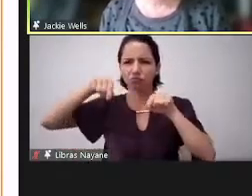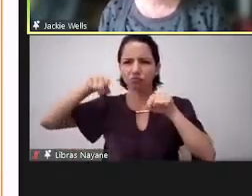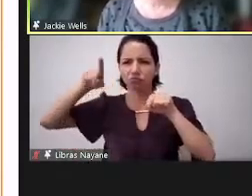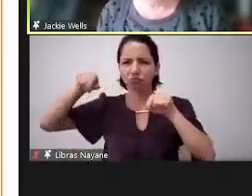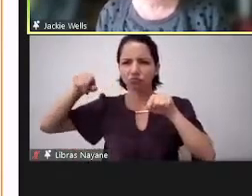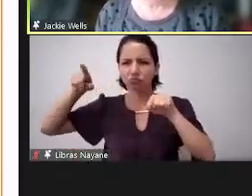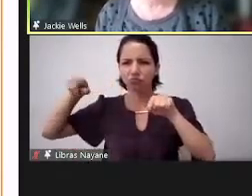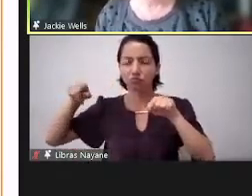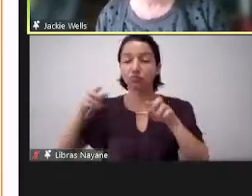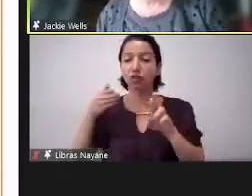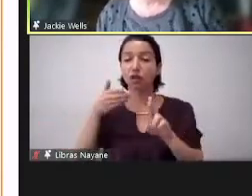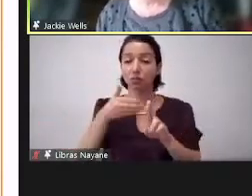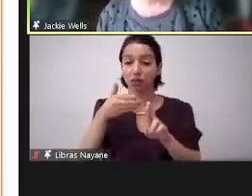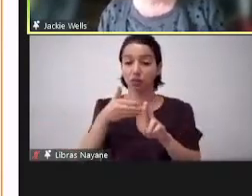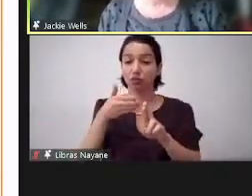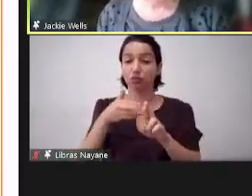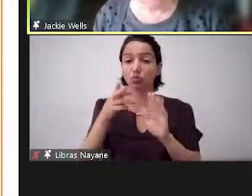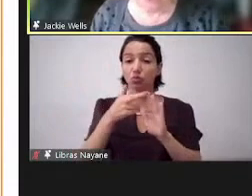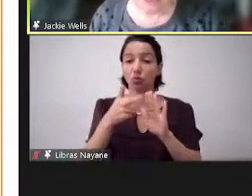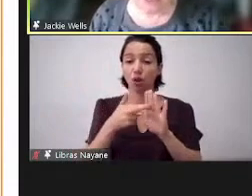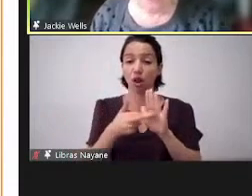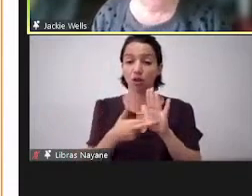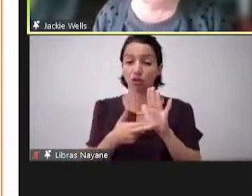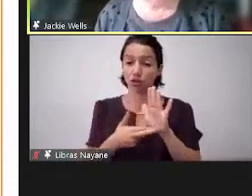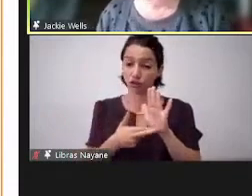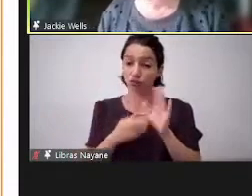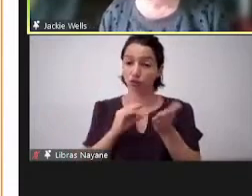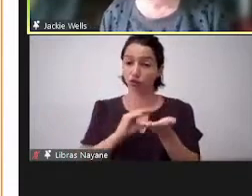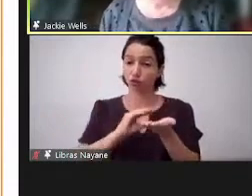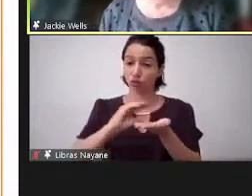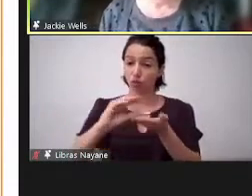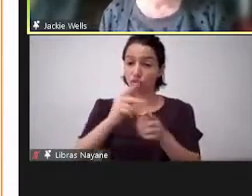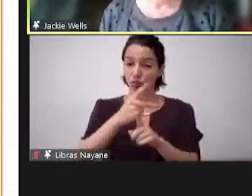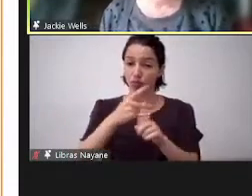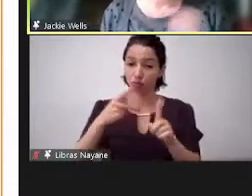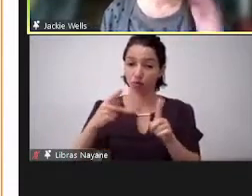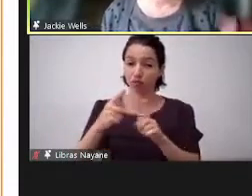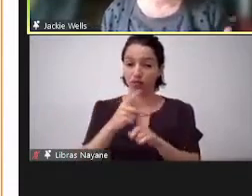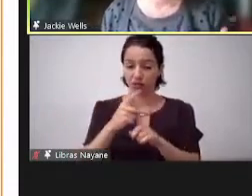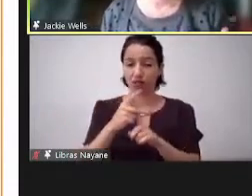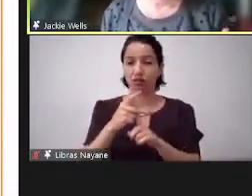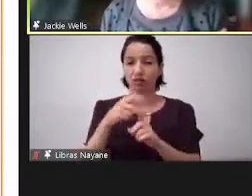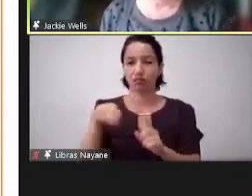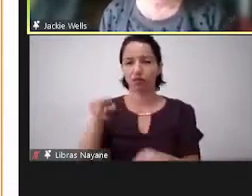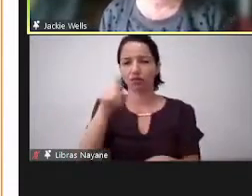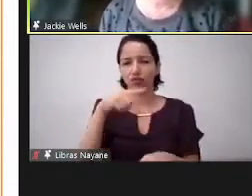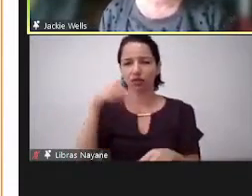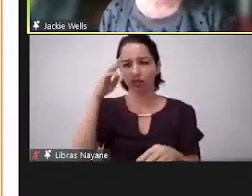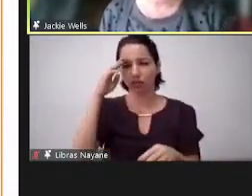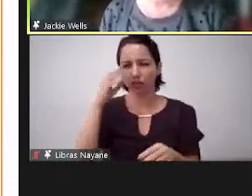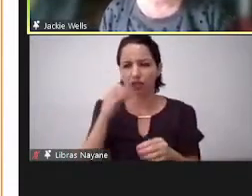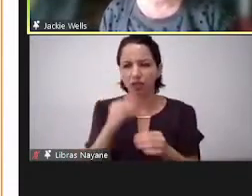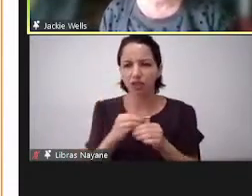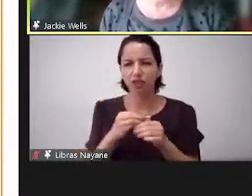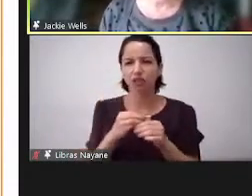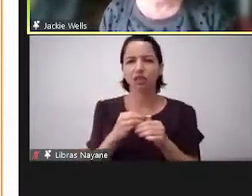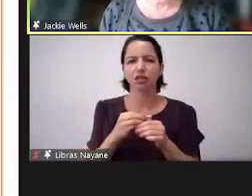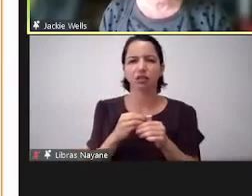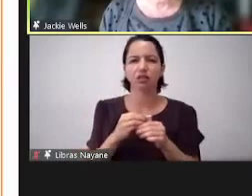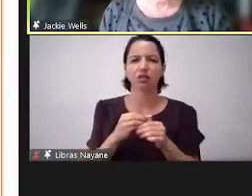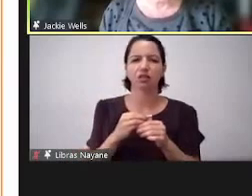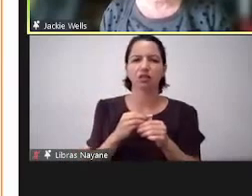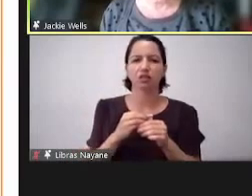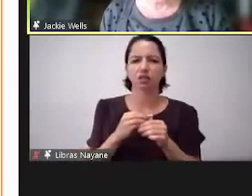how it plays out for people with different earnings. So if you look at the left-hand side, this is an